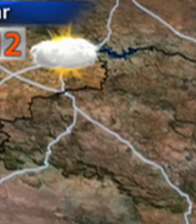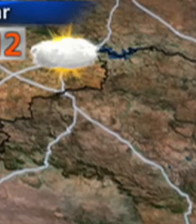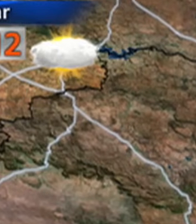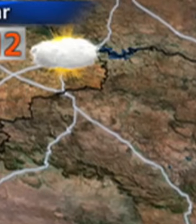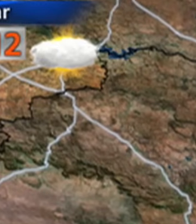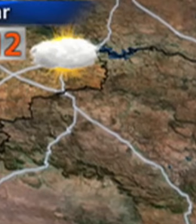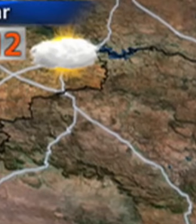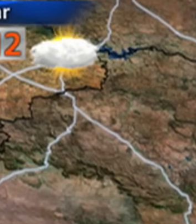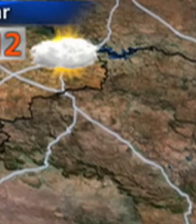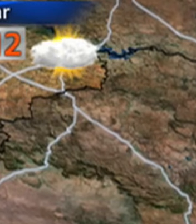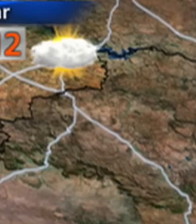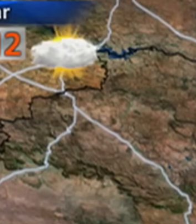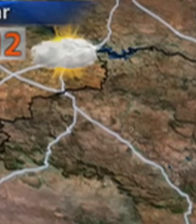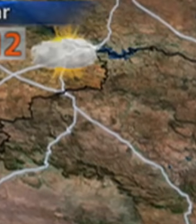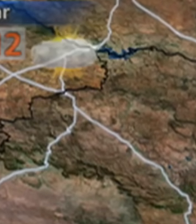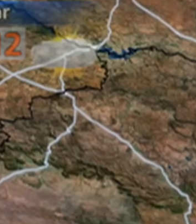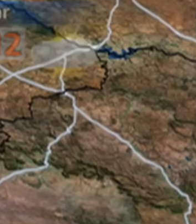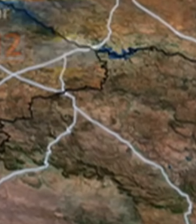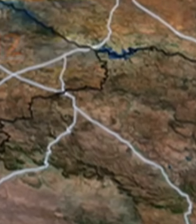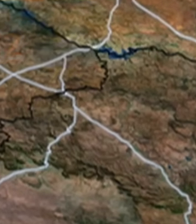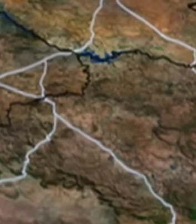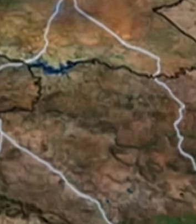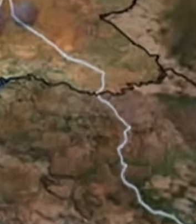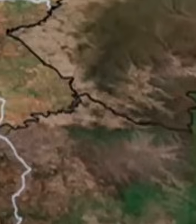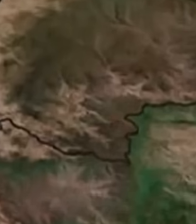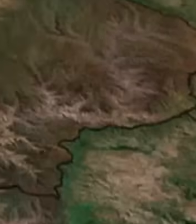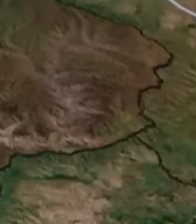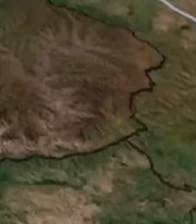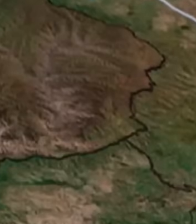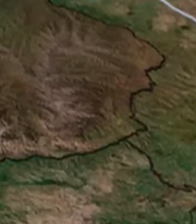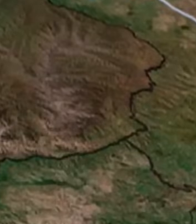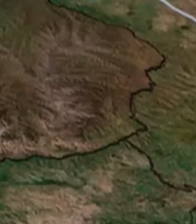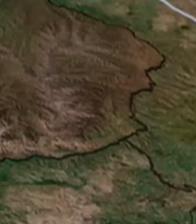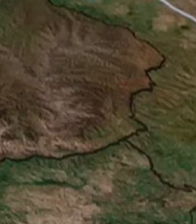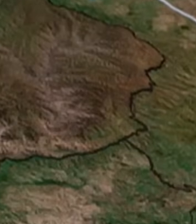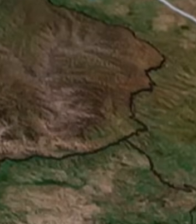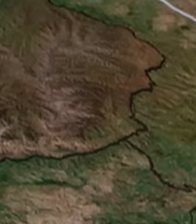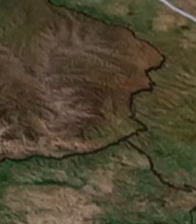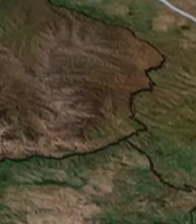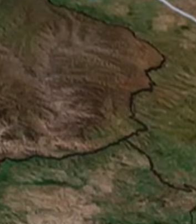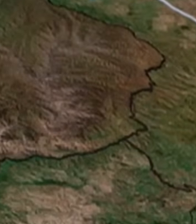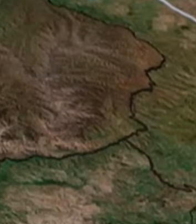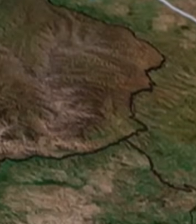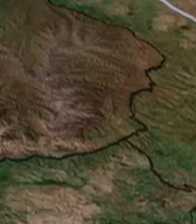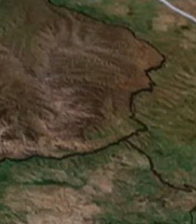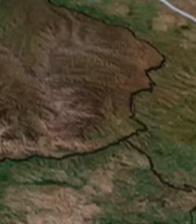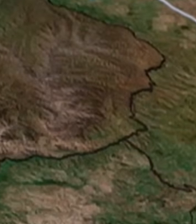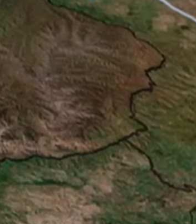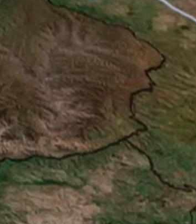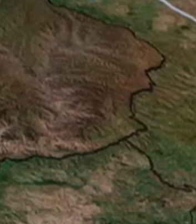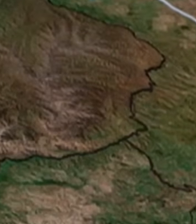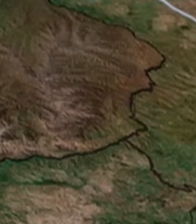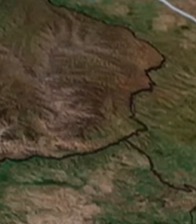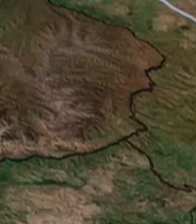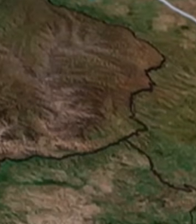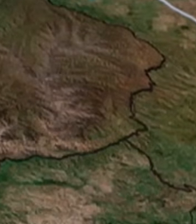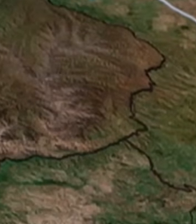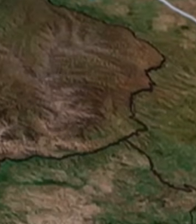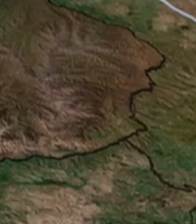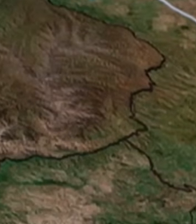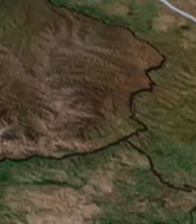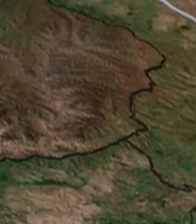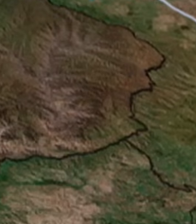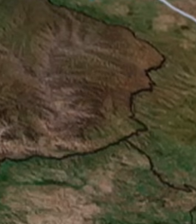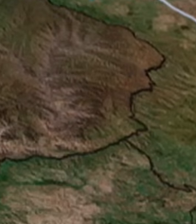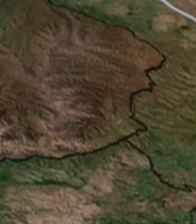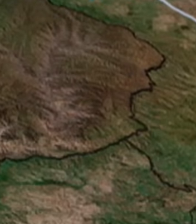mosong go tlana tsiditsana ka digrata di le 4 fa Kurumane teng mo mosong tle beke me go digrata di le 2 mme re ka province ya ka Free State teng Frankfurt mo mosong